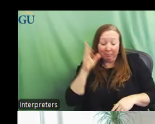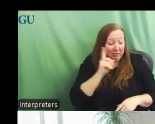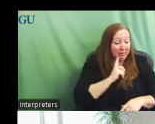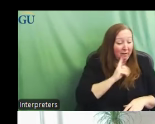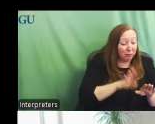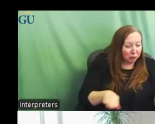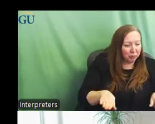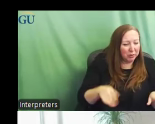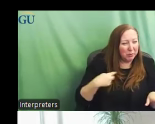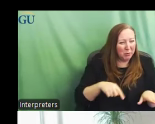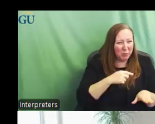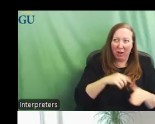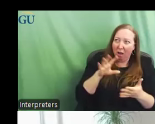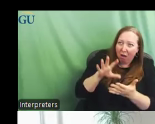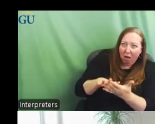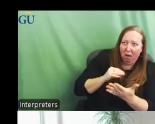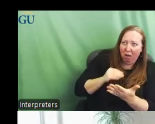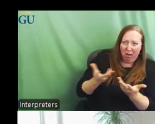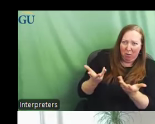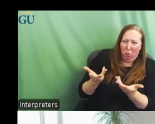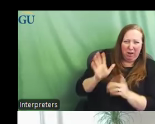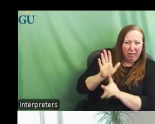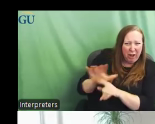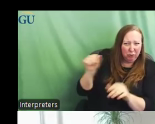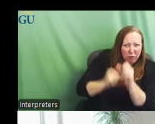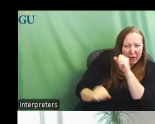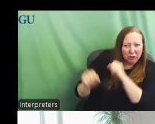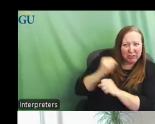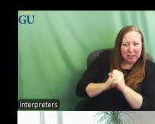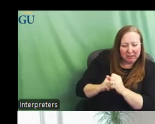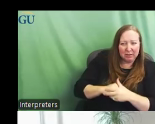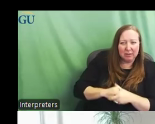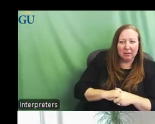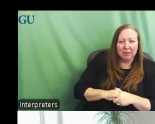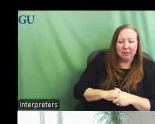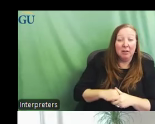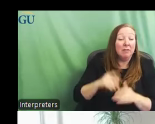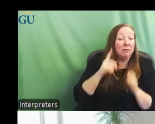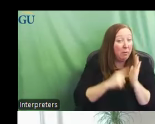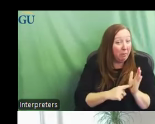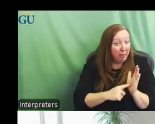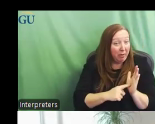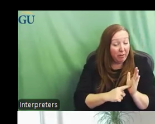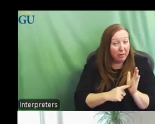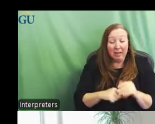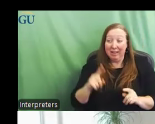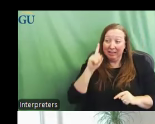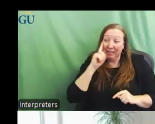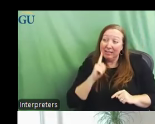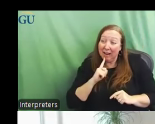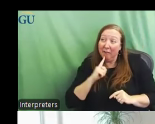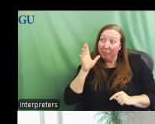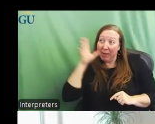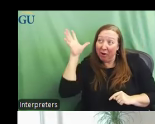make this successful. So when we see some common patterns of deaf parents getting their kids visual attention